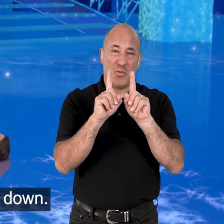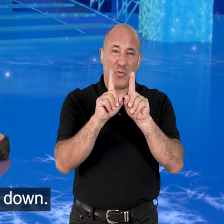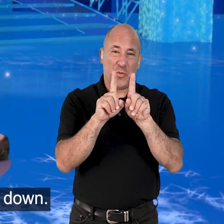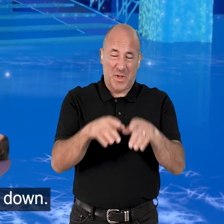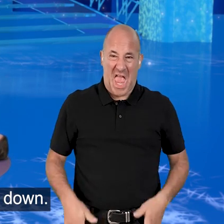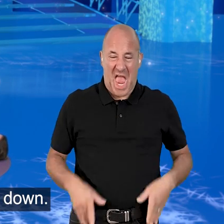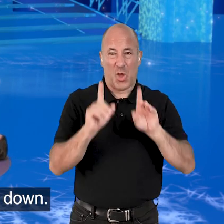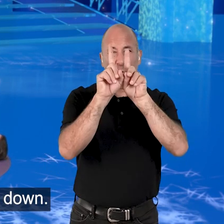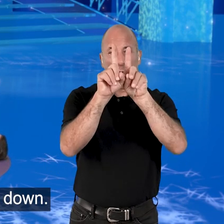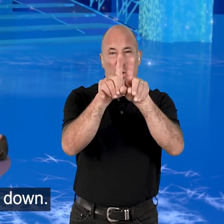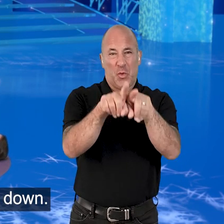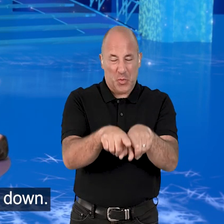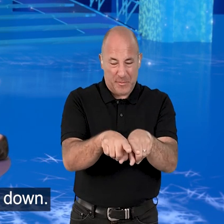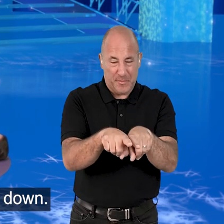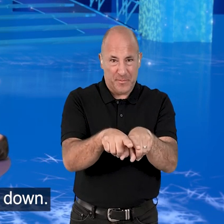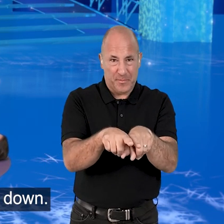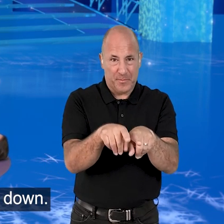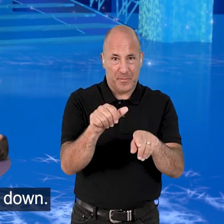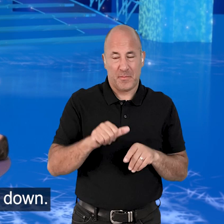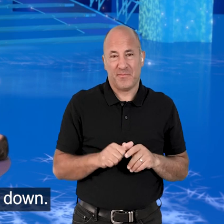legs all the way down.